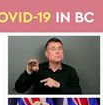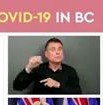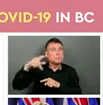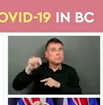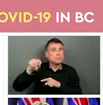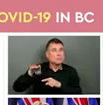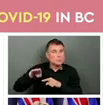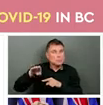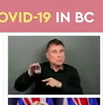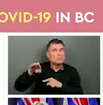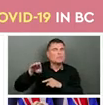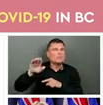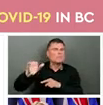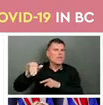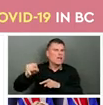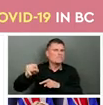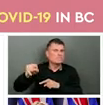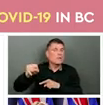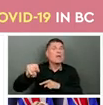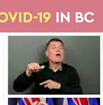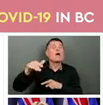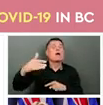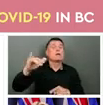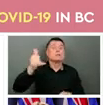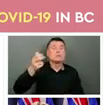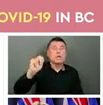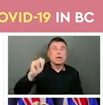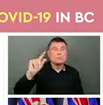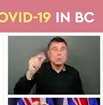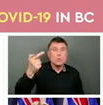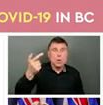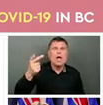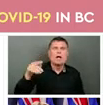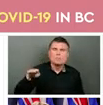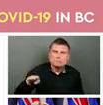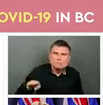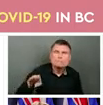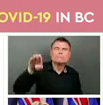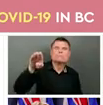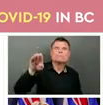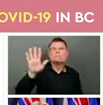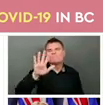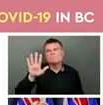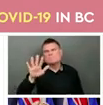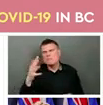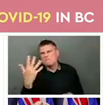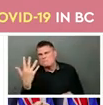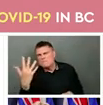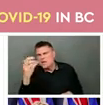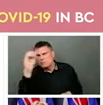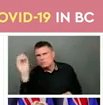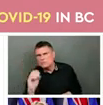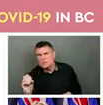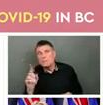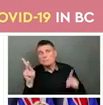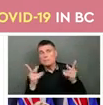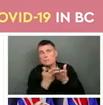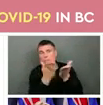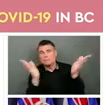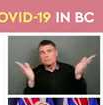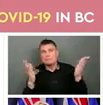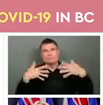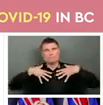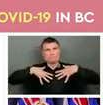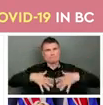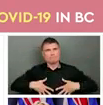in January of 2021. It went up to about just under 5% of people had antibodies. And now what we're seeing,